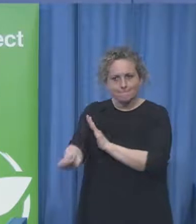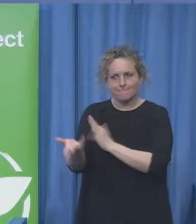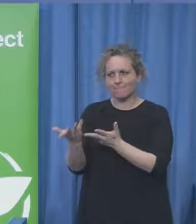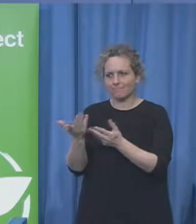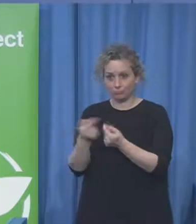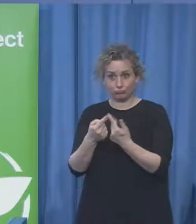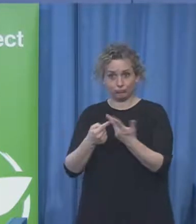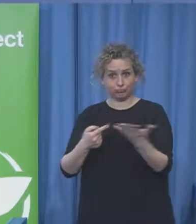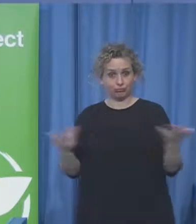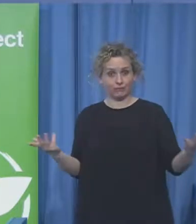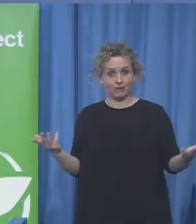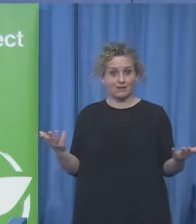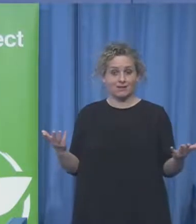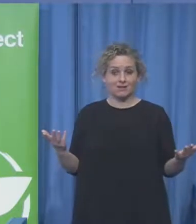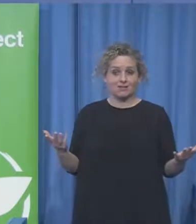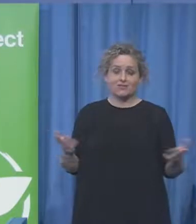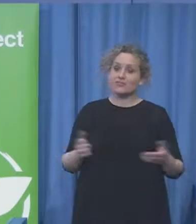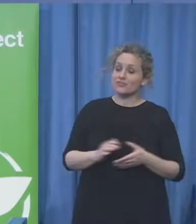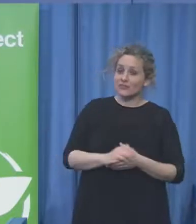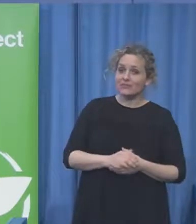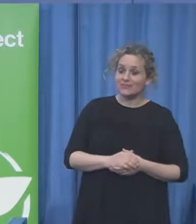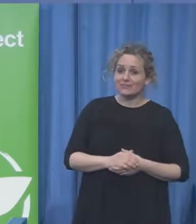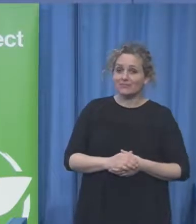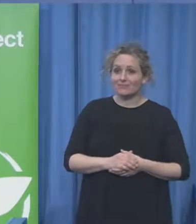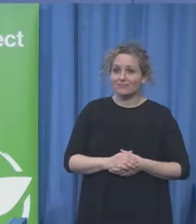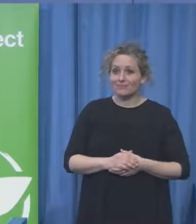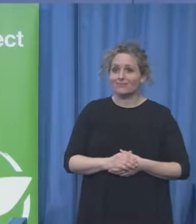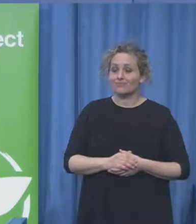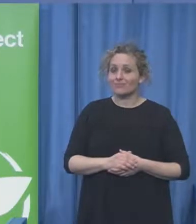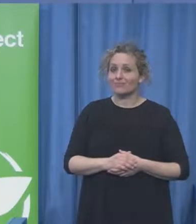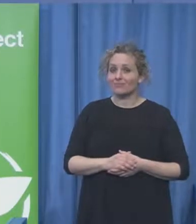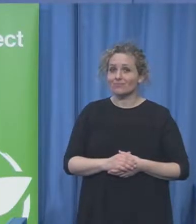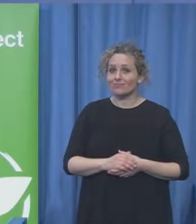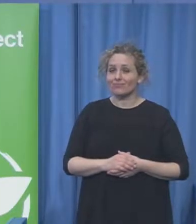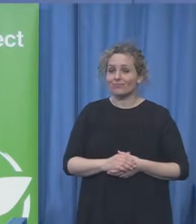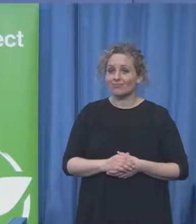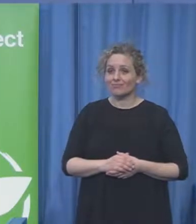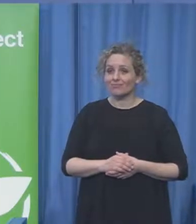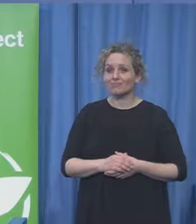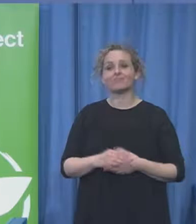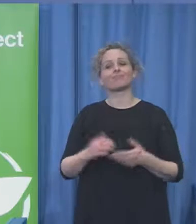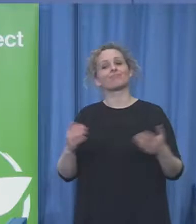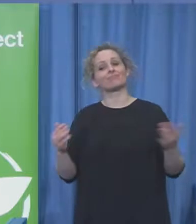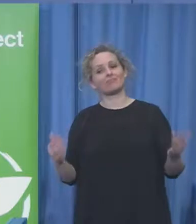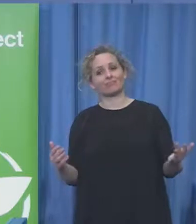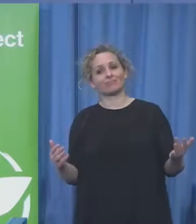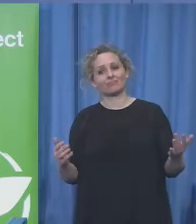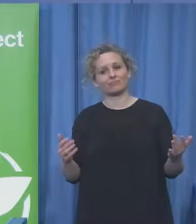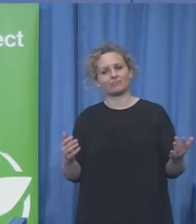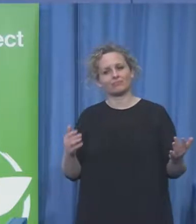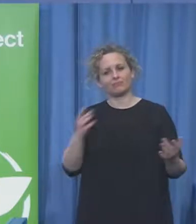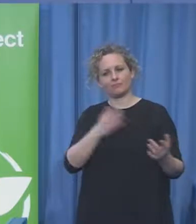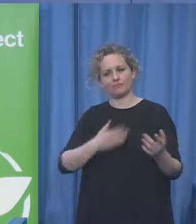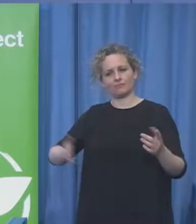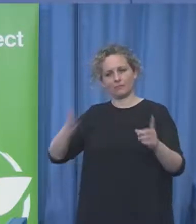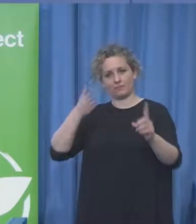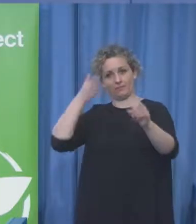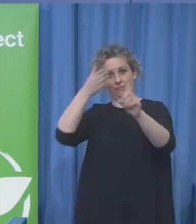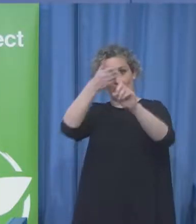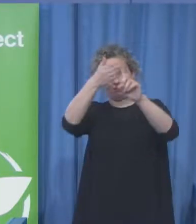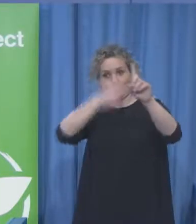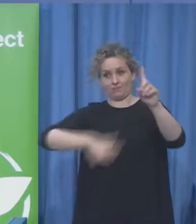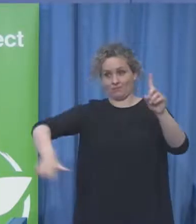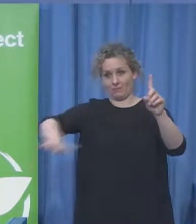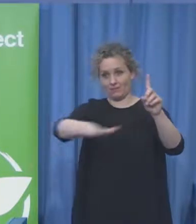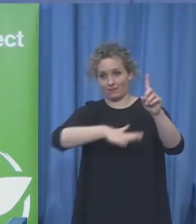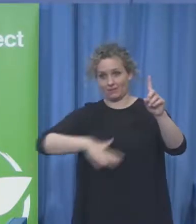persons with disabilities in the open labor market and the end of segregation. All of these elements of the rights-based approach